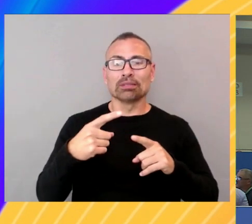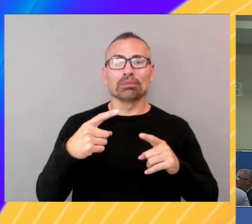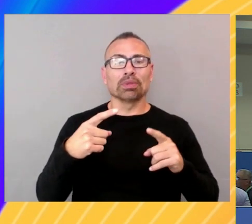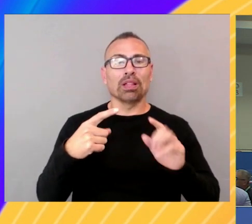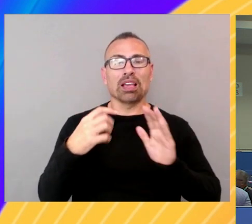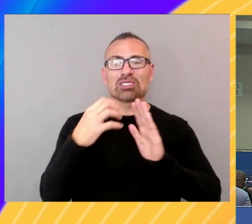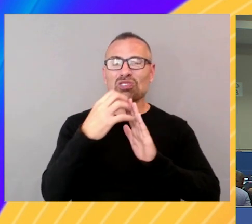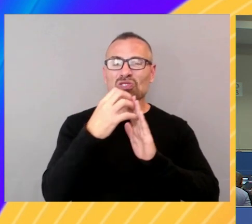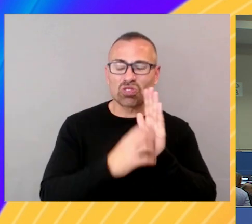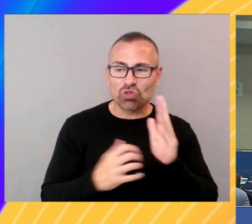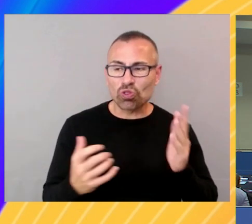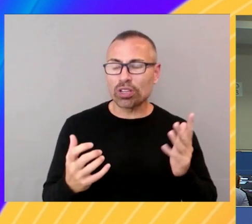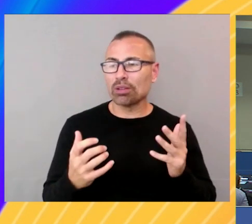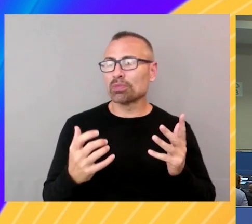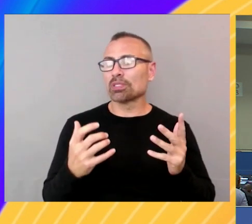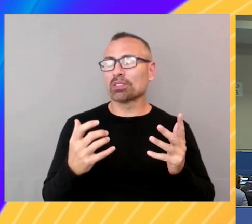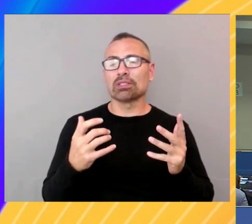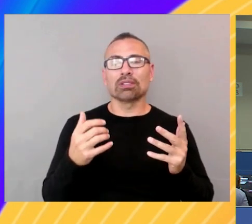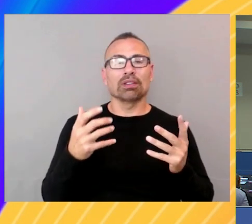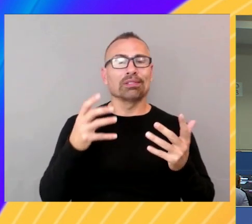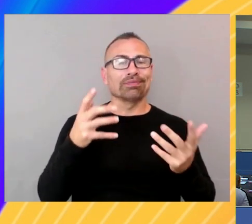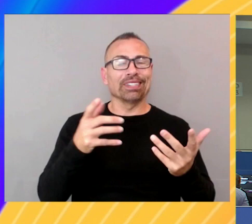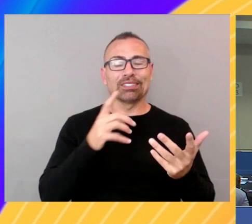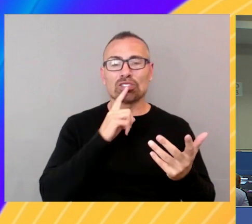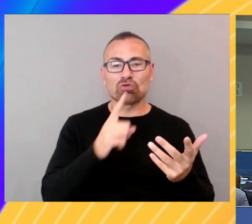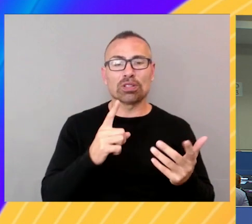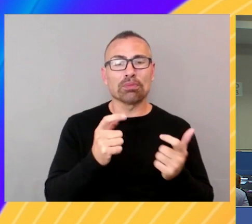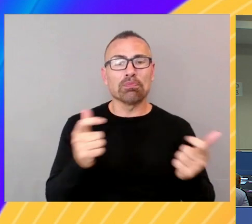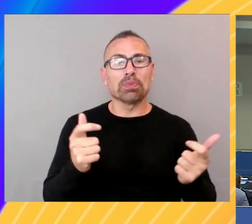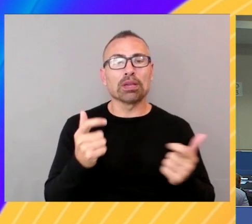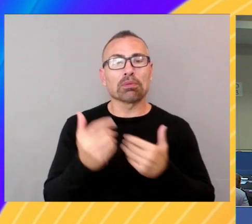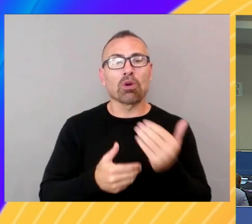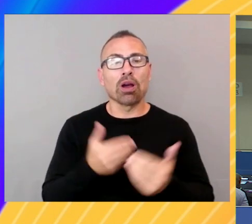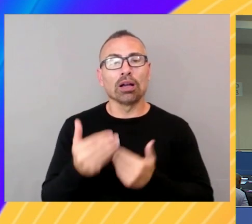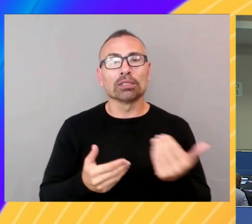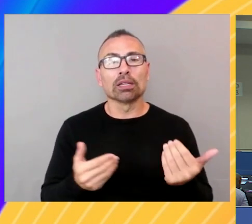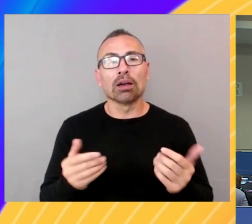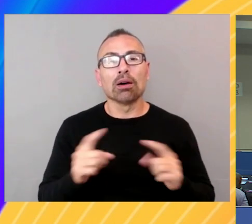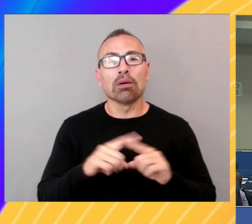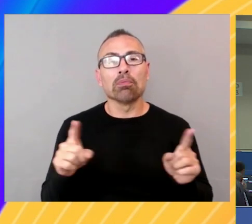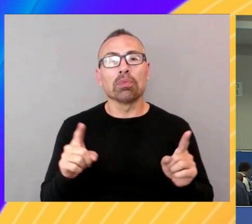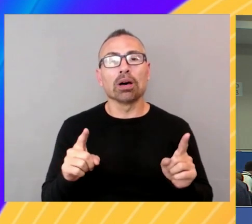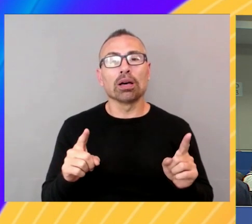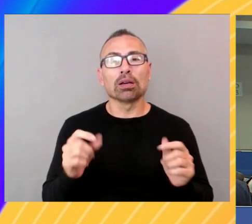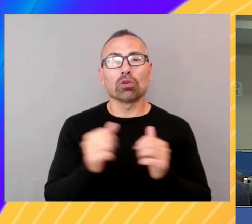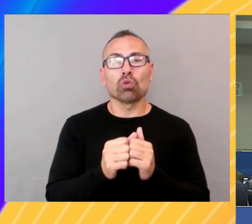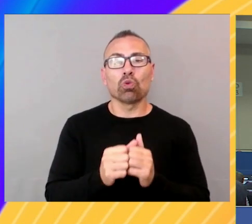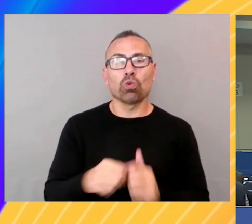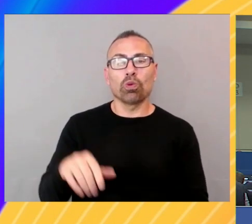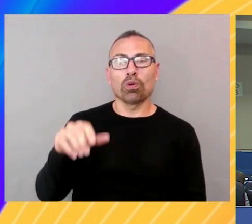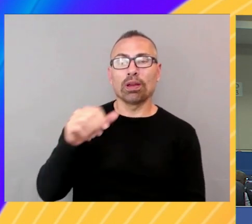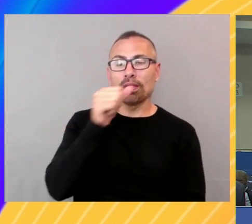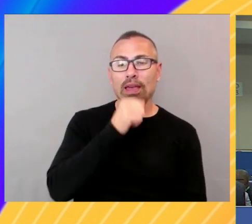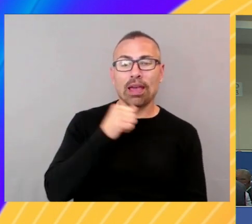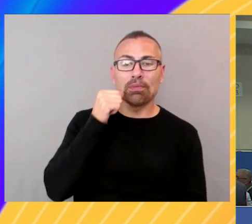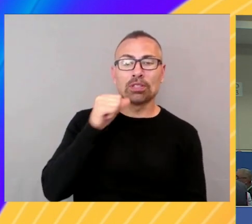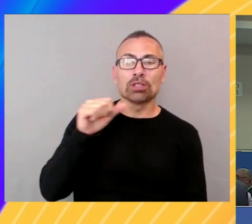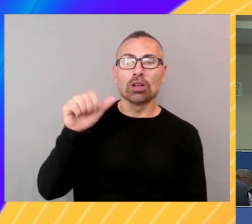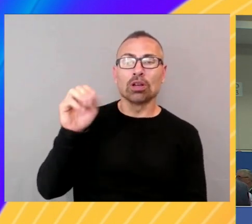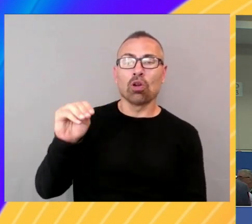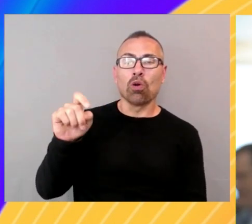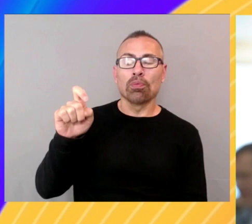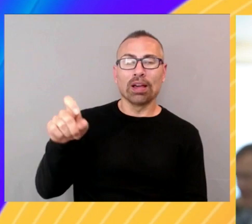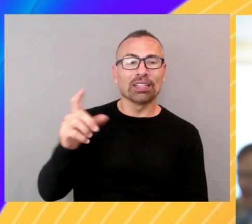something. So it's a pretty big process. But with Amazon Omics, it's a couple of API calls to ingest